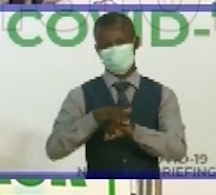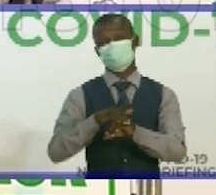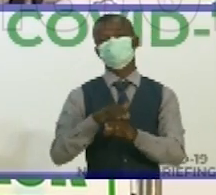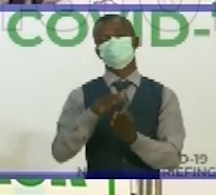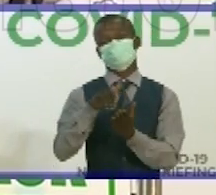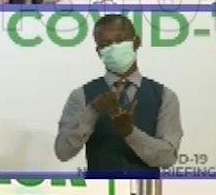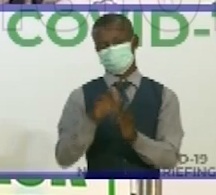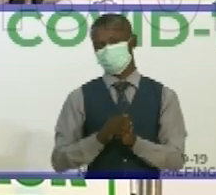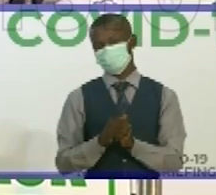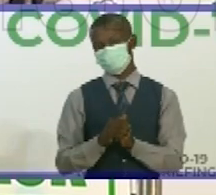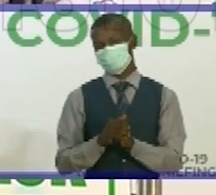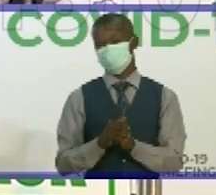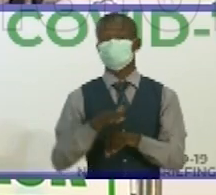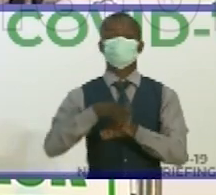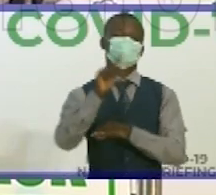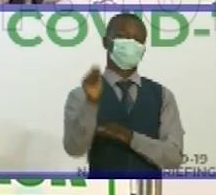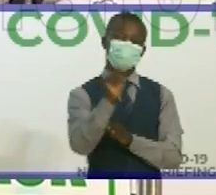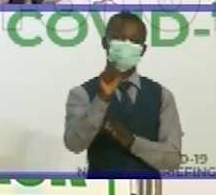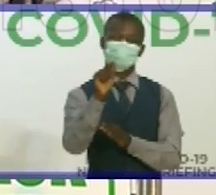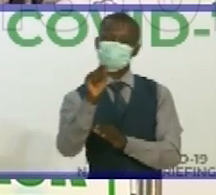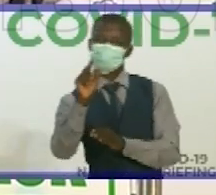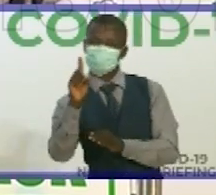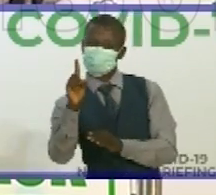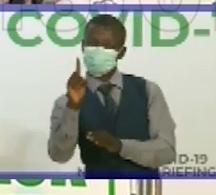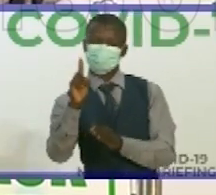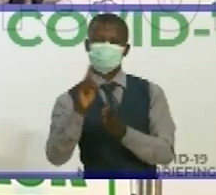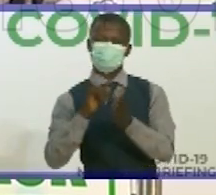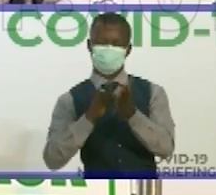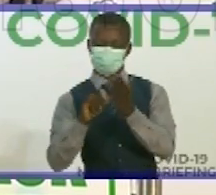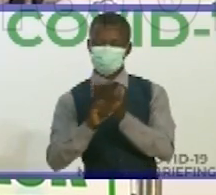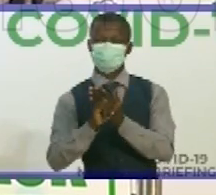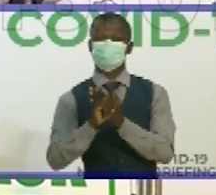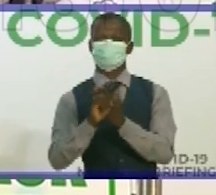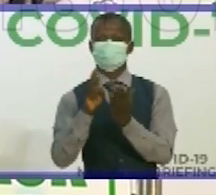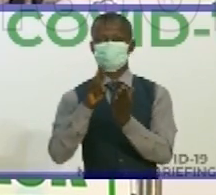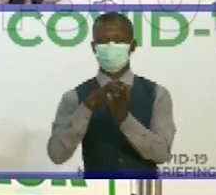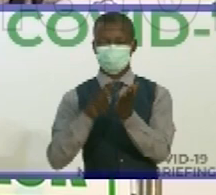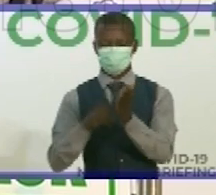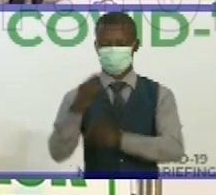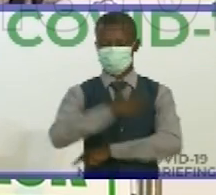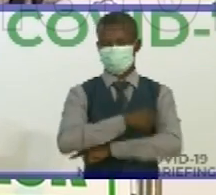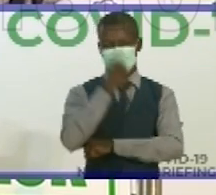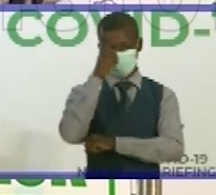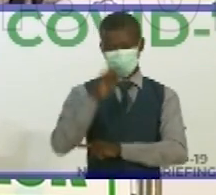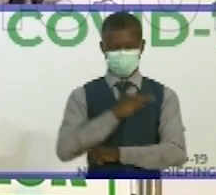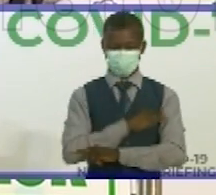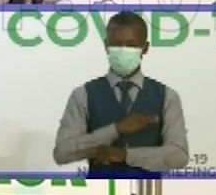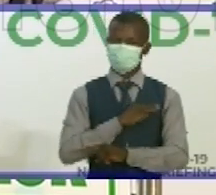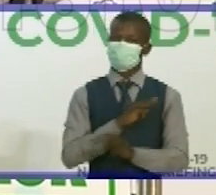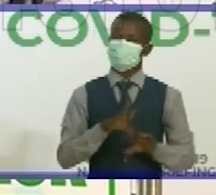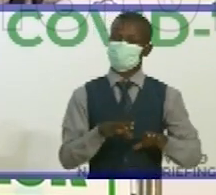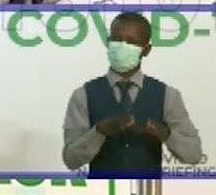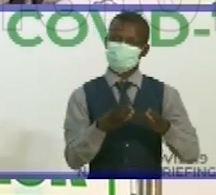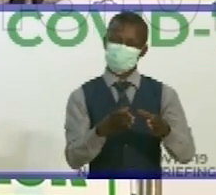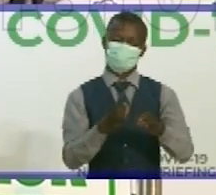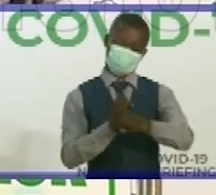On Tuesday, the 21st July, was the reporting day of the Ministerial Expert Committee, Advisory Committee